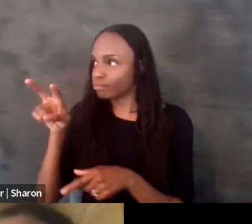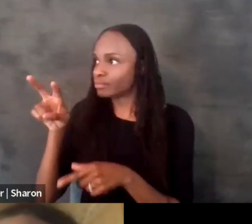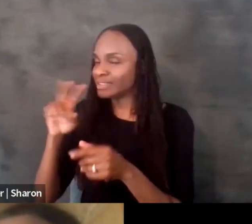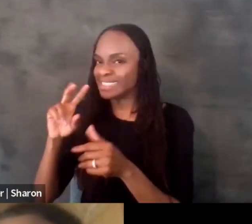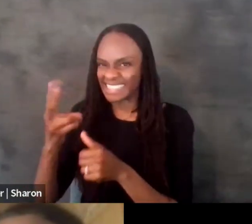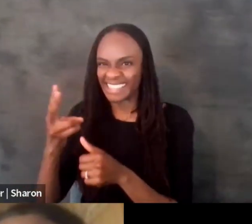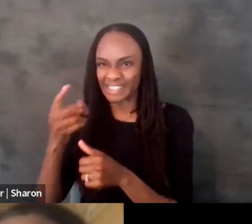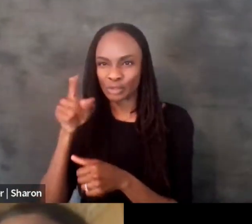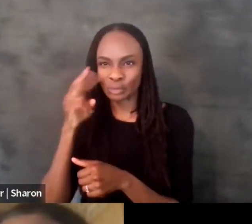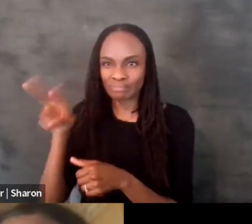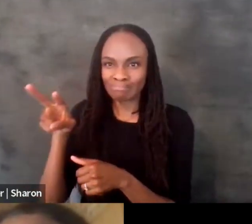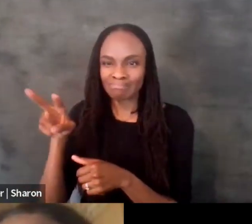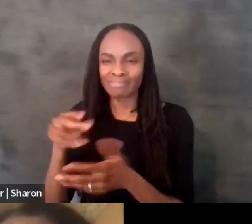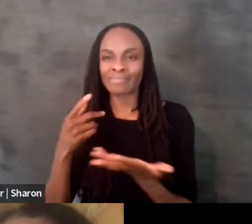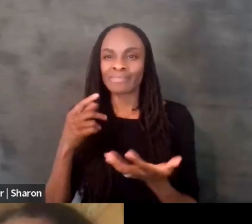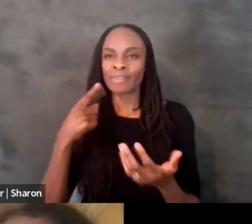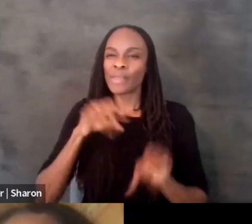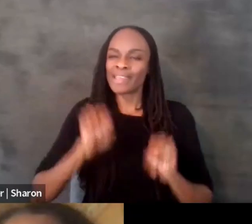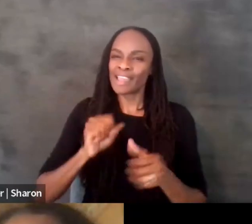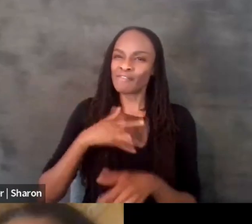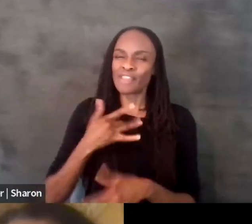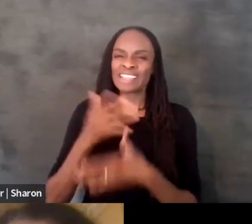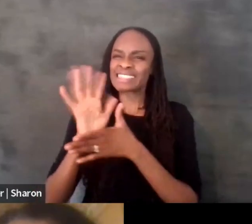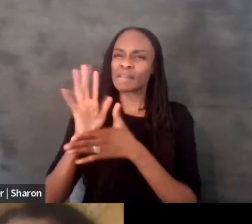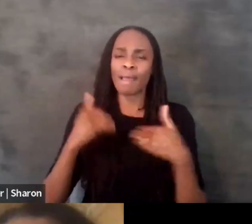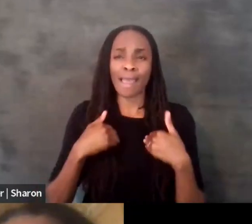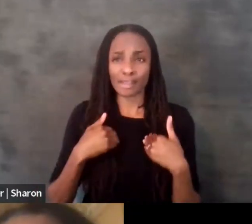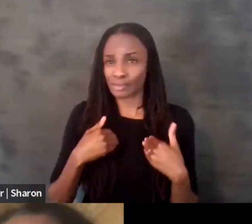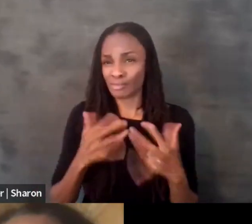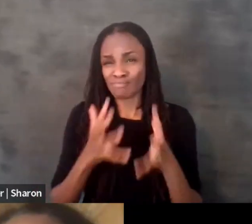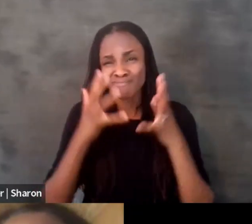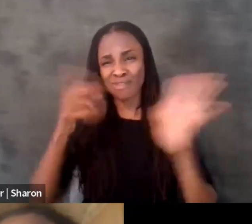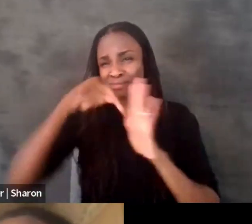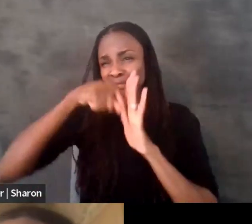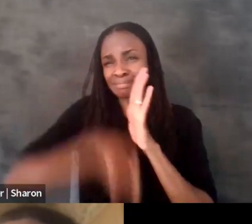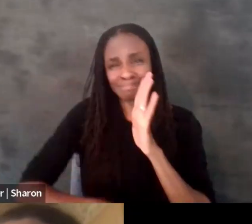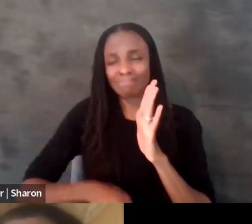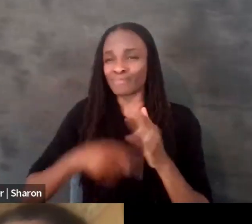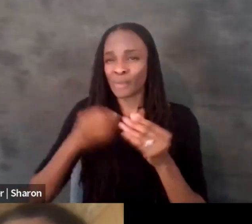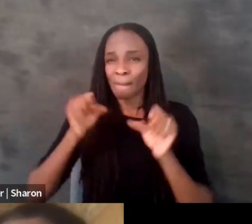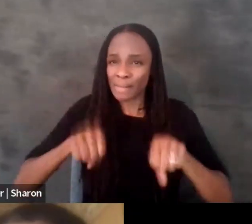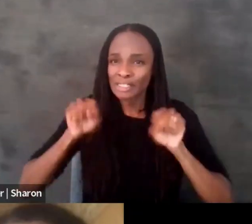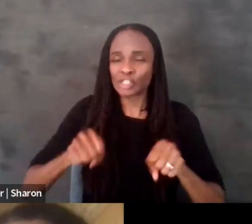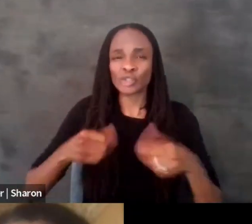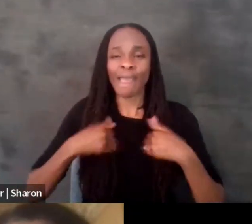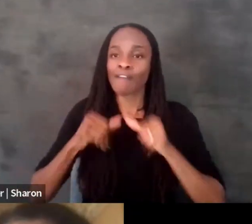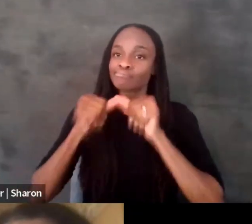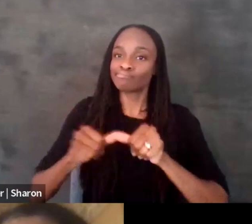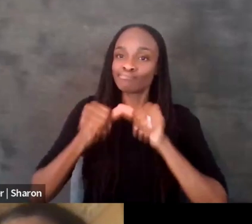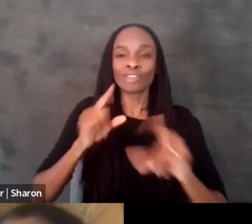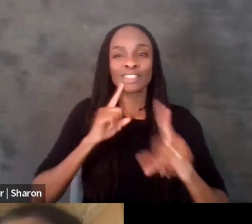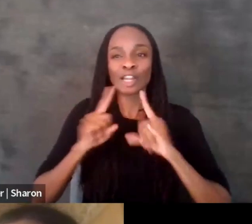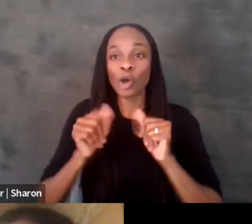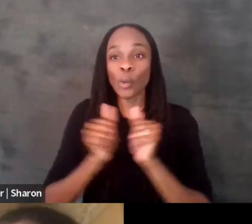of, so we feel that cinema has such a rich potential to have this dialogue, constant dialogue with the